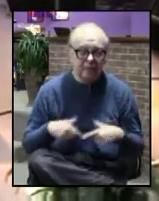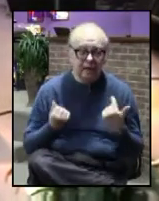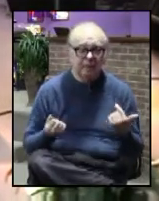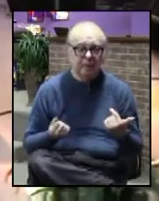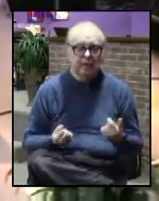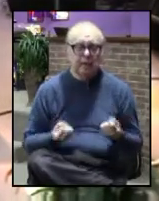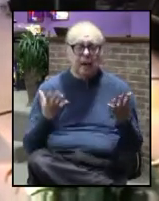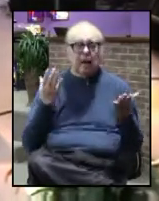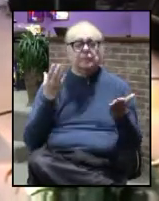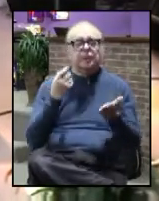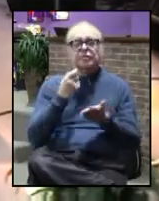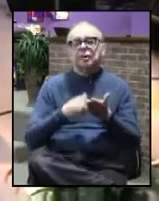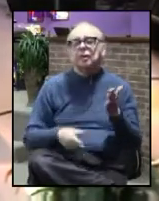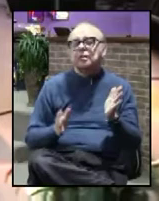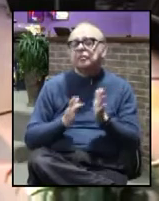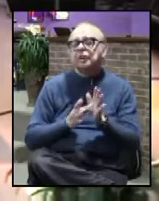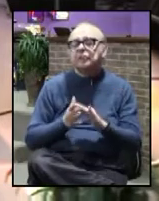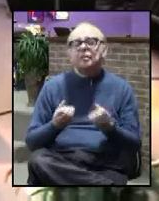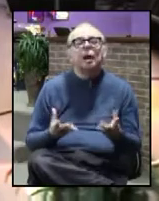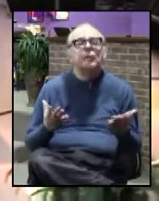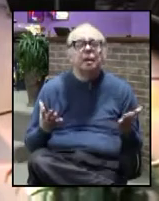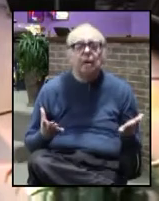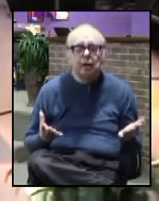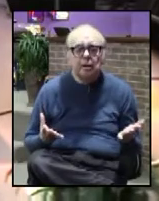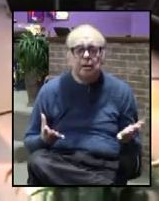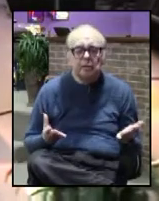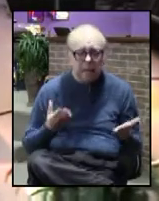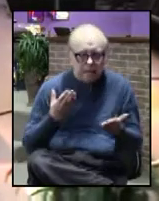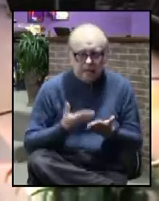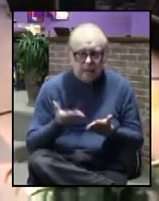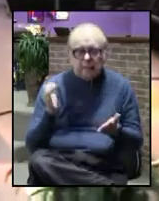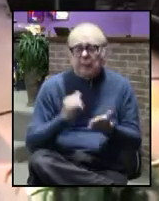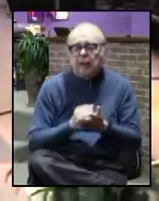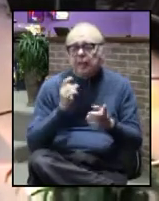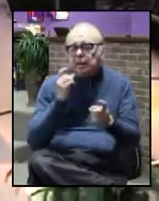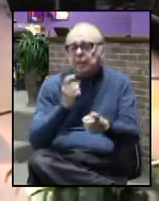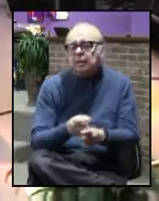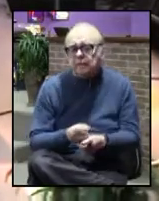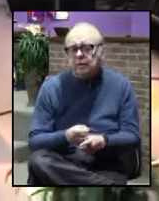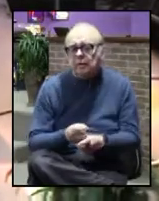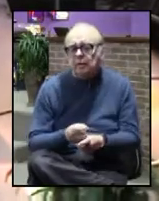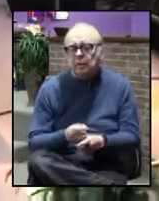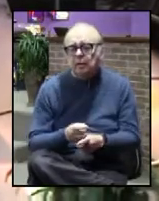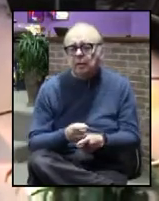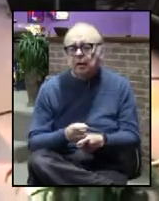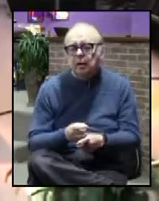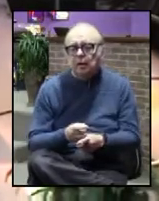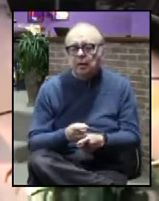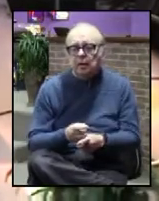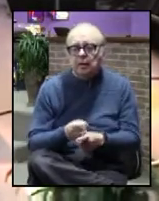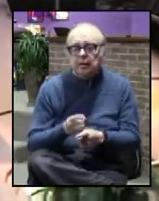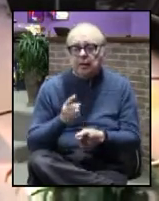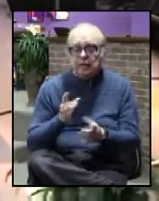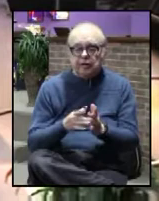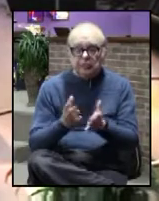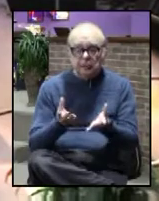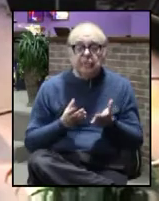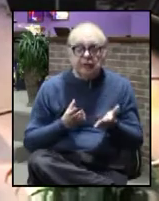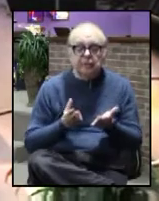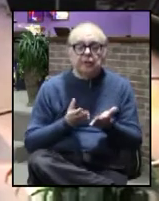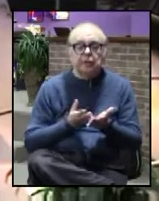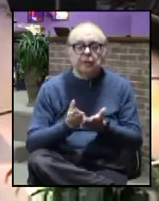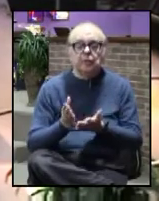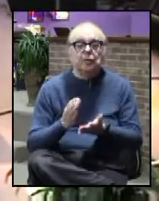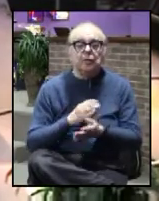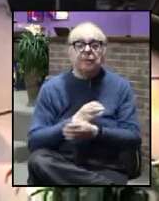You know how much it cost Him to buy that gift that He wants to give us through